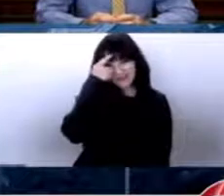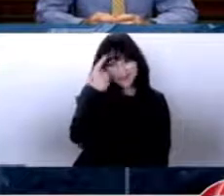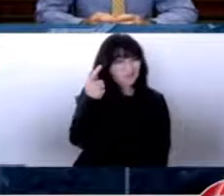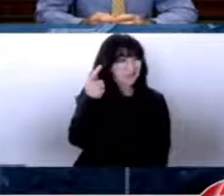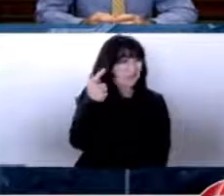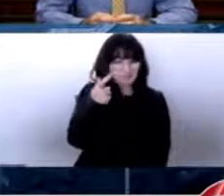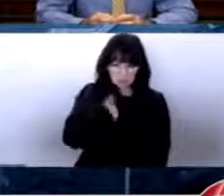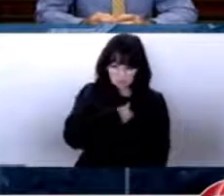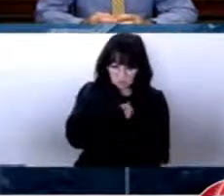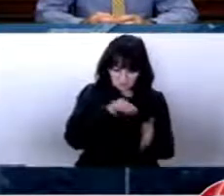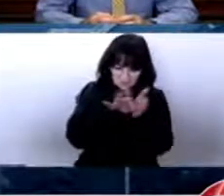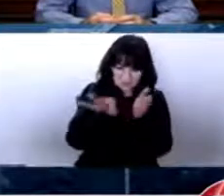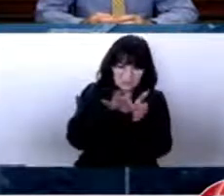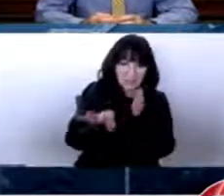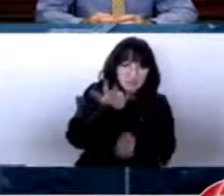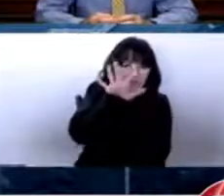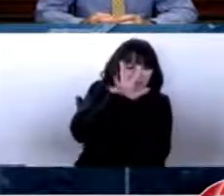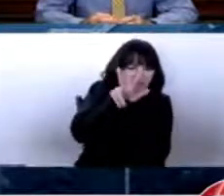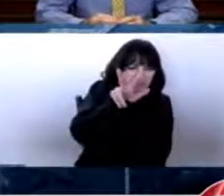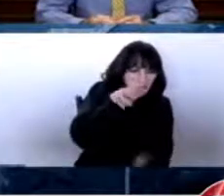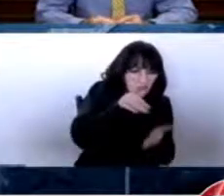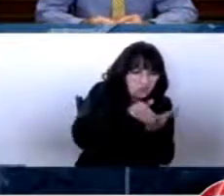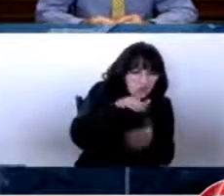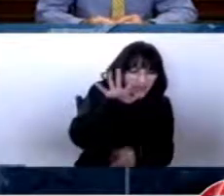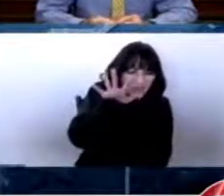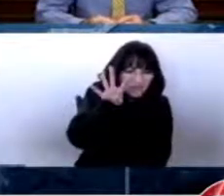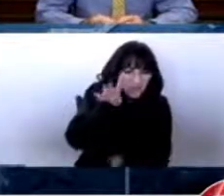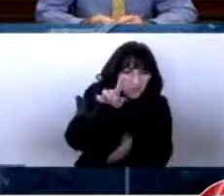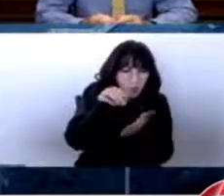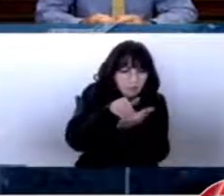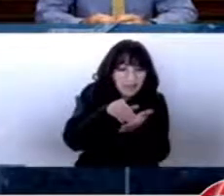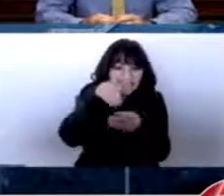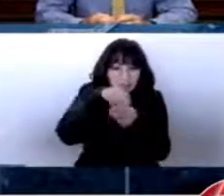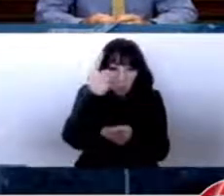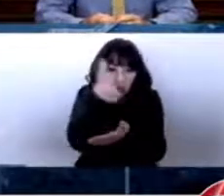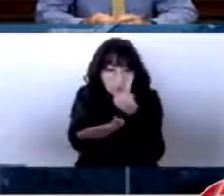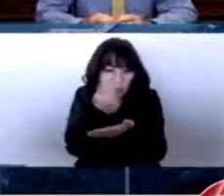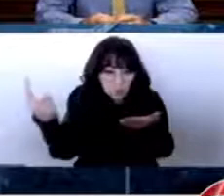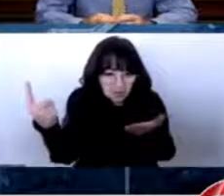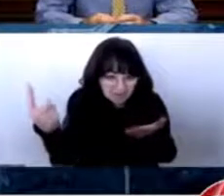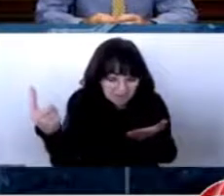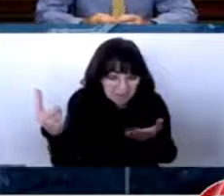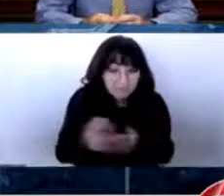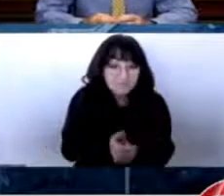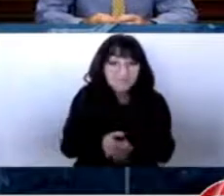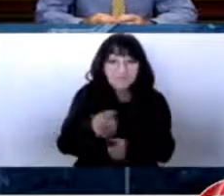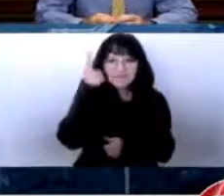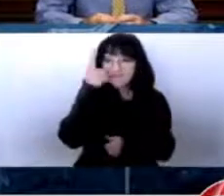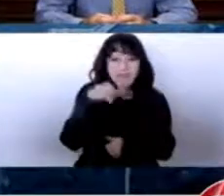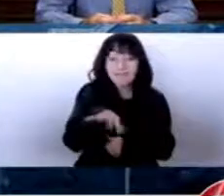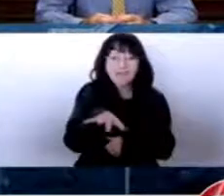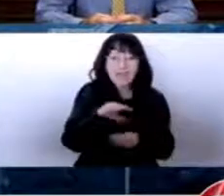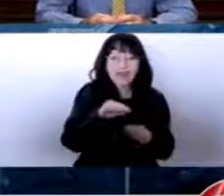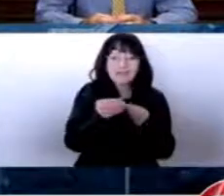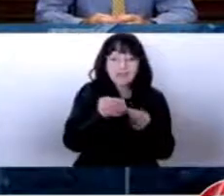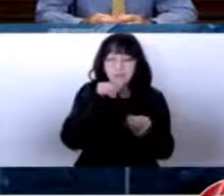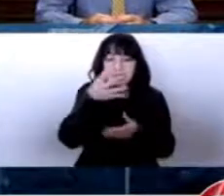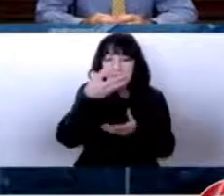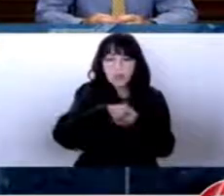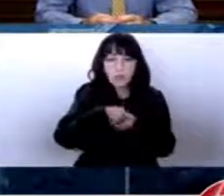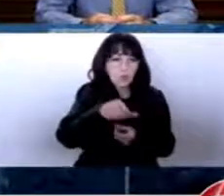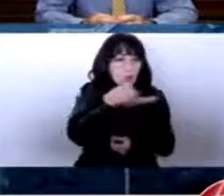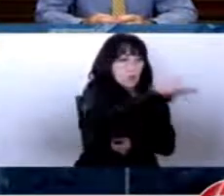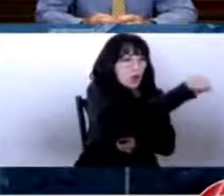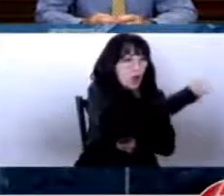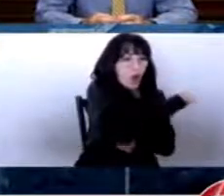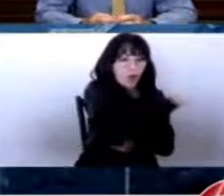53,000, 54,000 in a week. And that didn't include the other sources of testing. And so